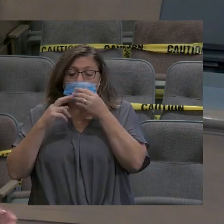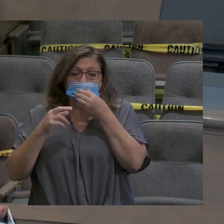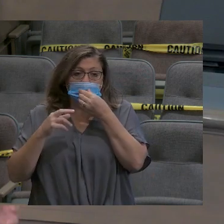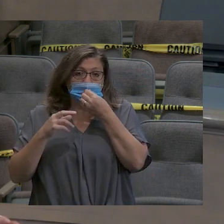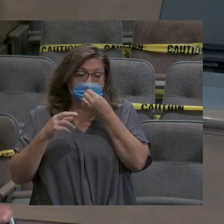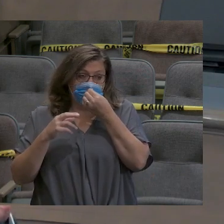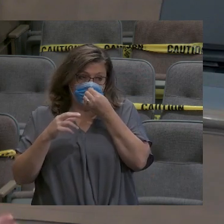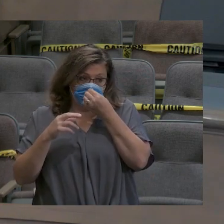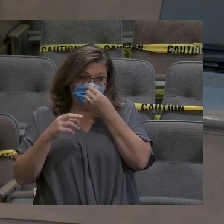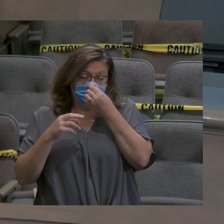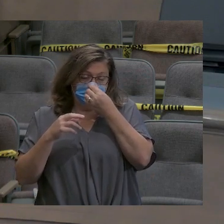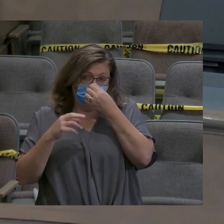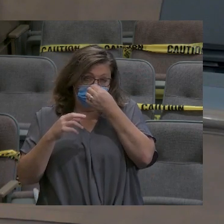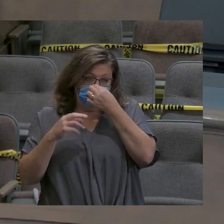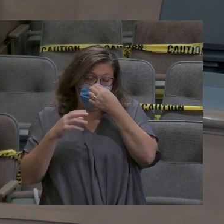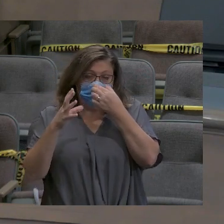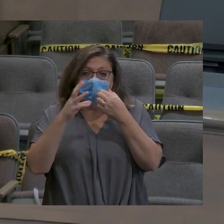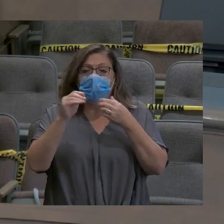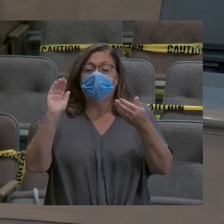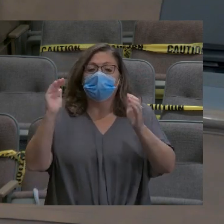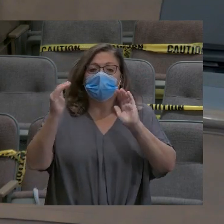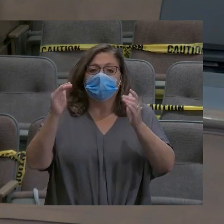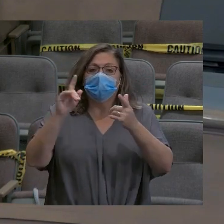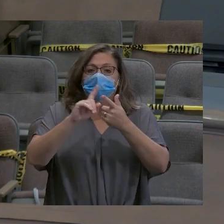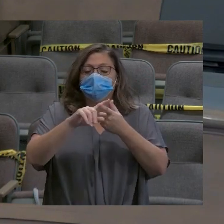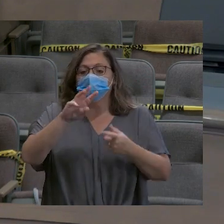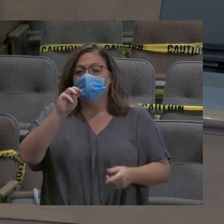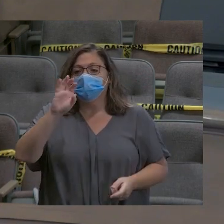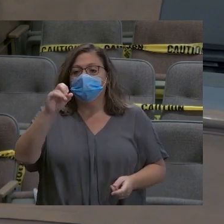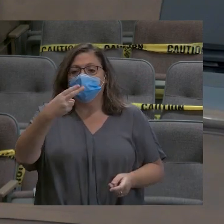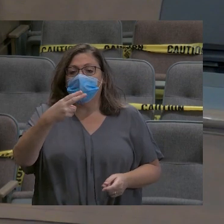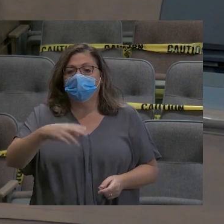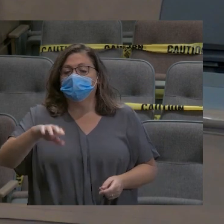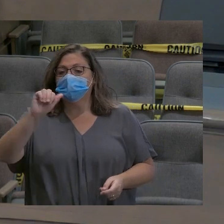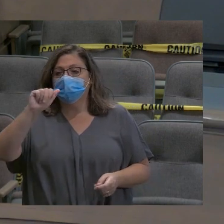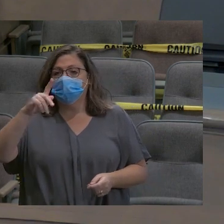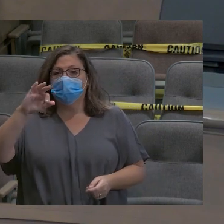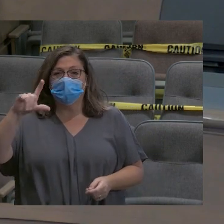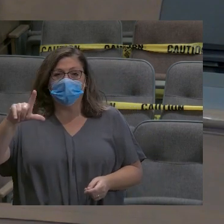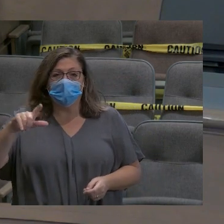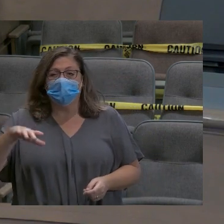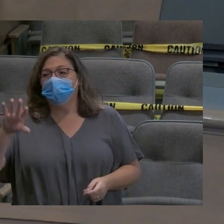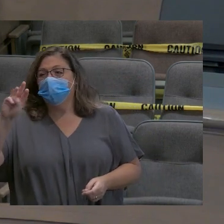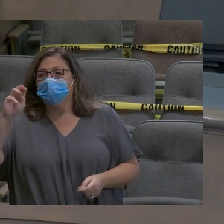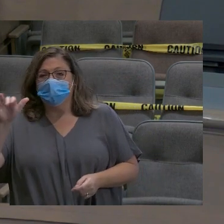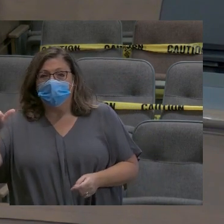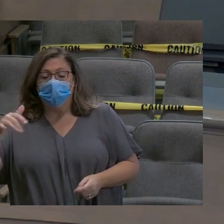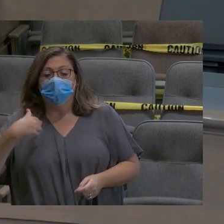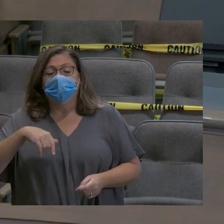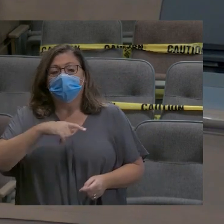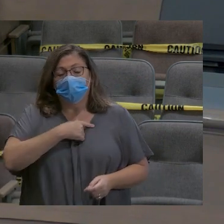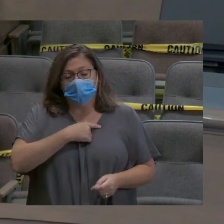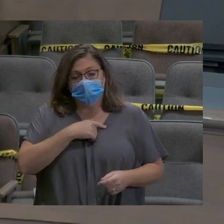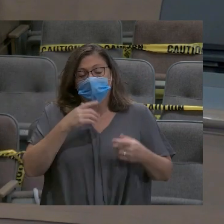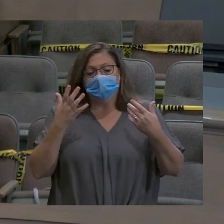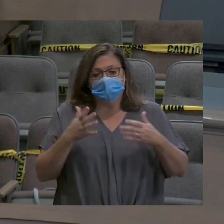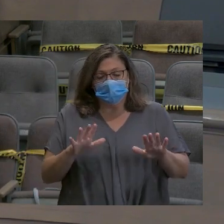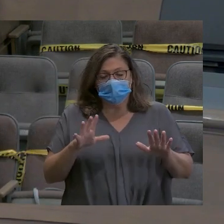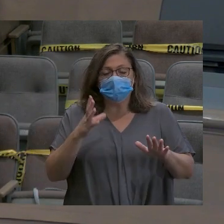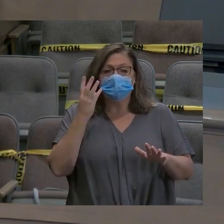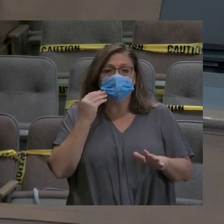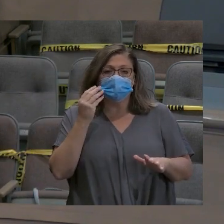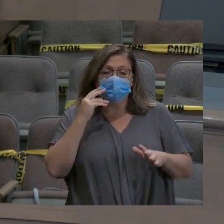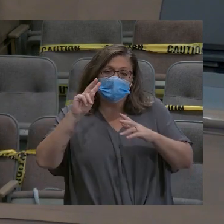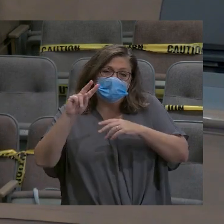back in March, April, and May. We have been experiencing what people have called a second spike, or